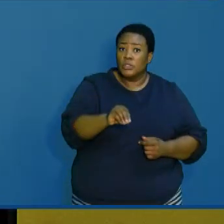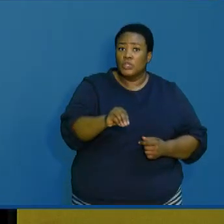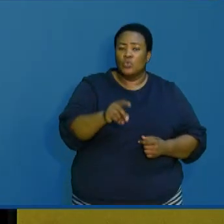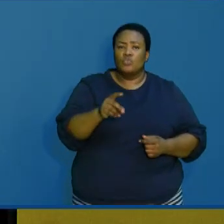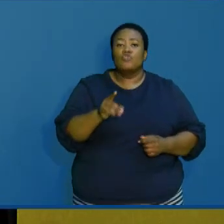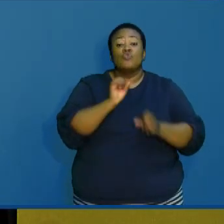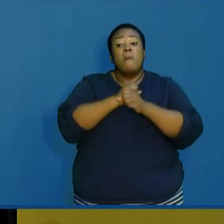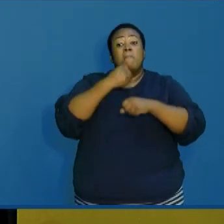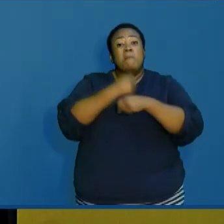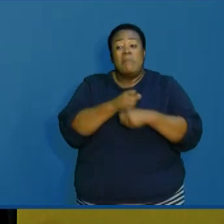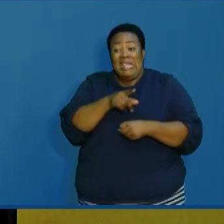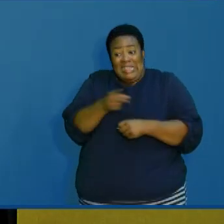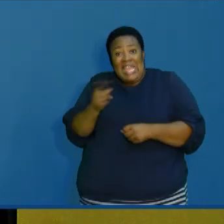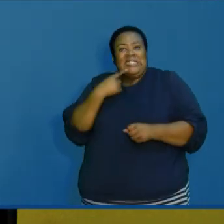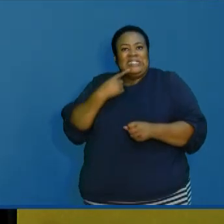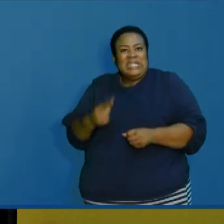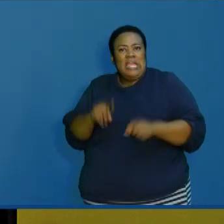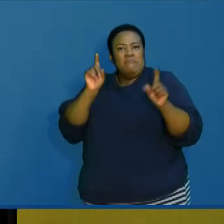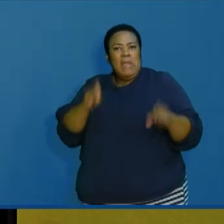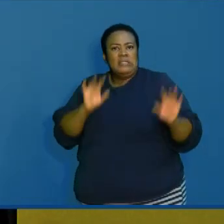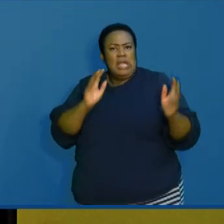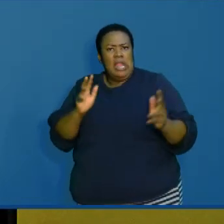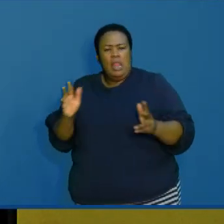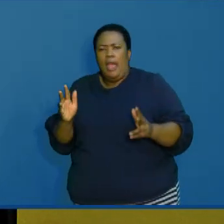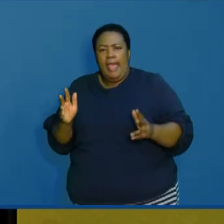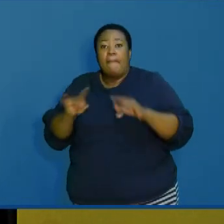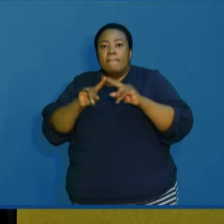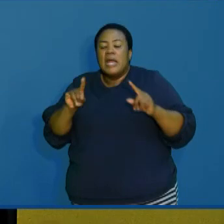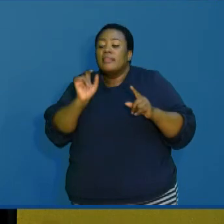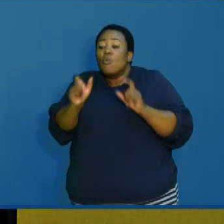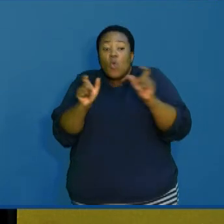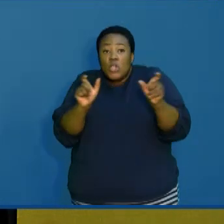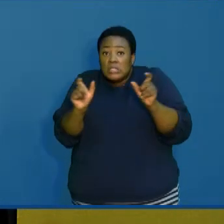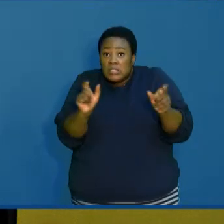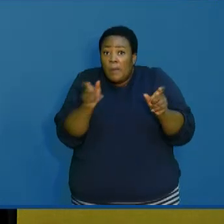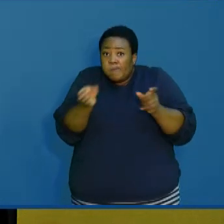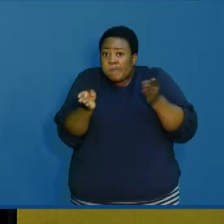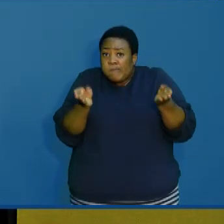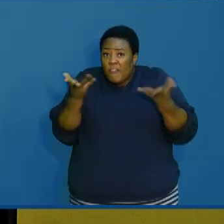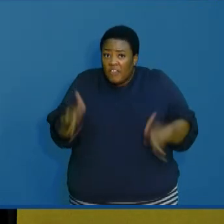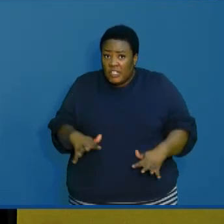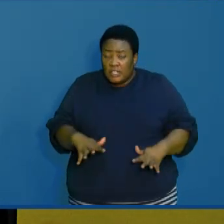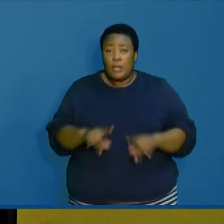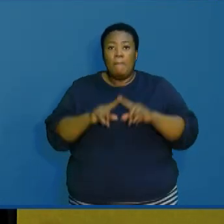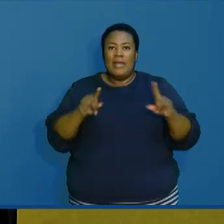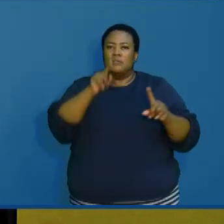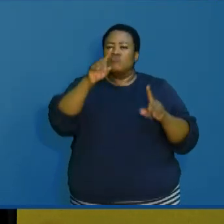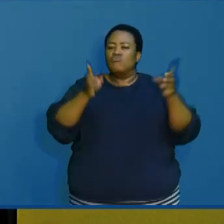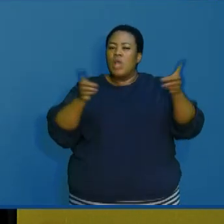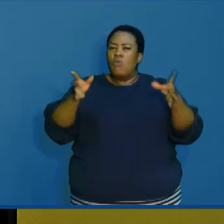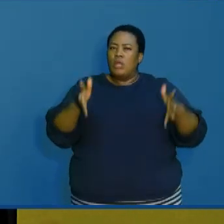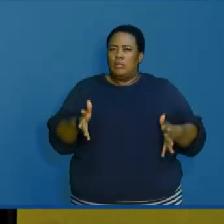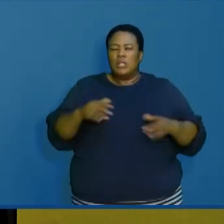them say because they are already speaking the words. So when you come to stage directions and you ask,